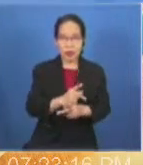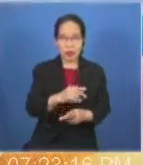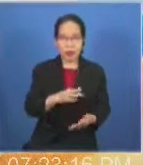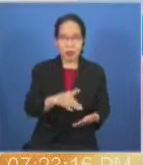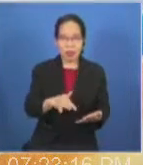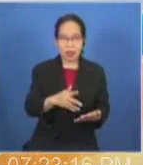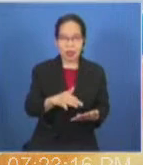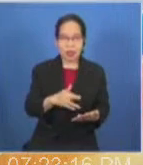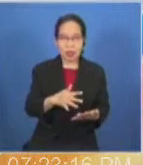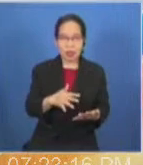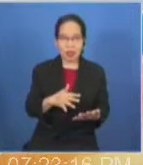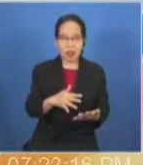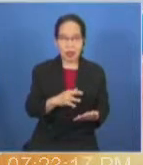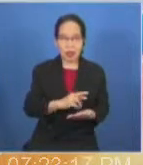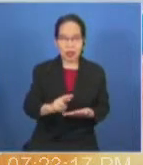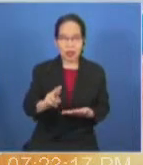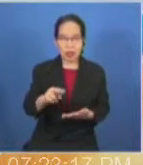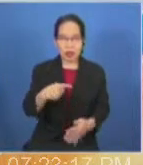world.